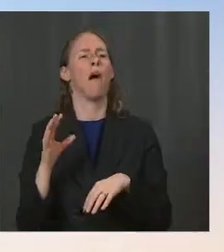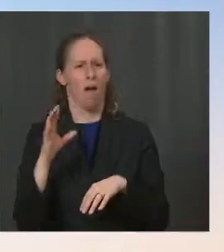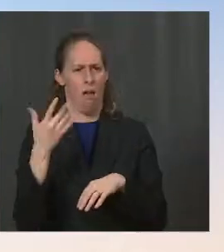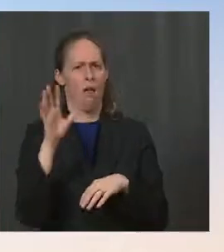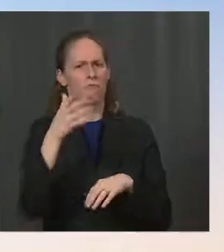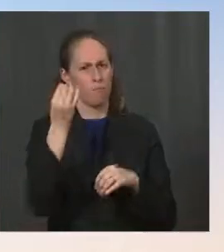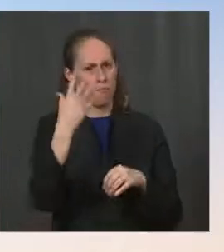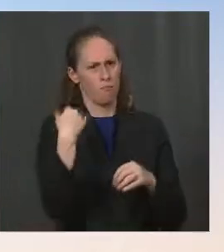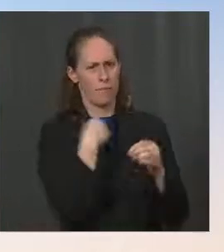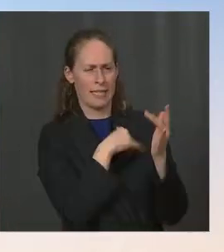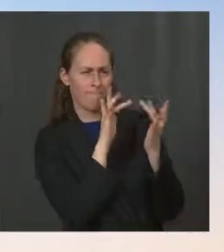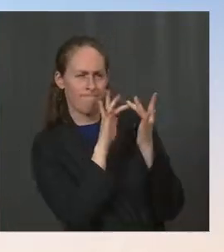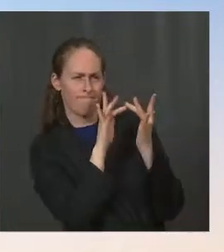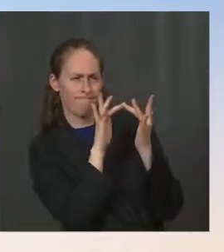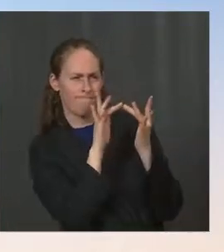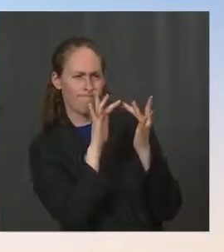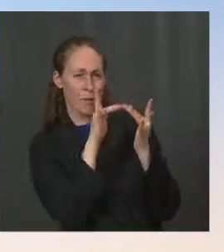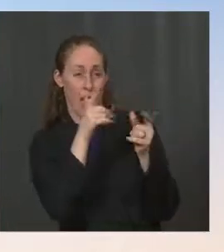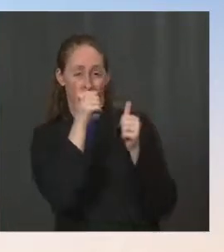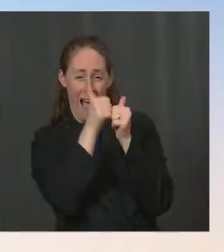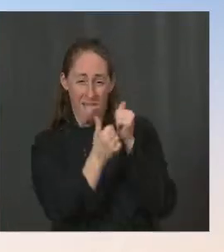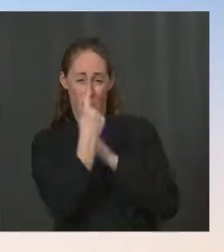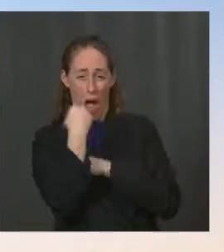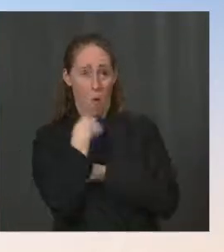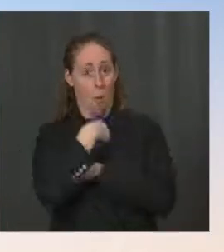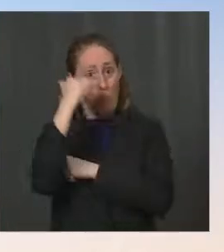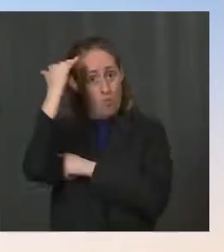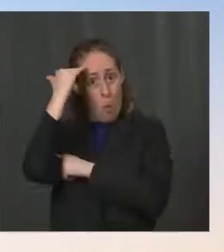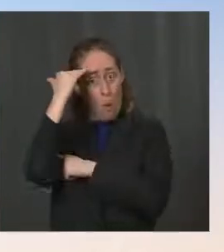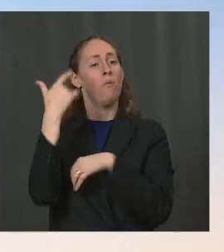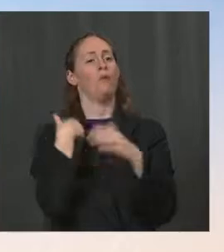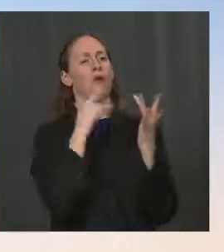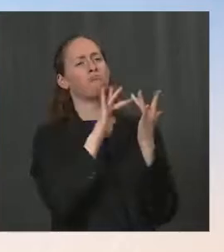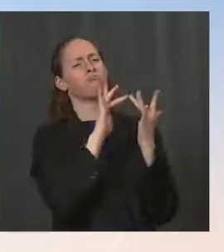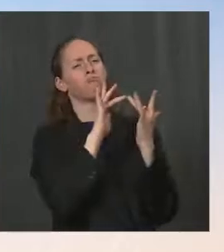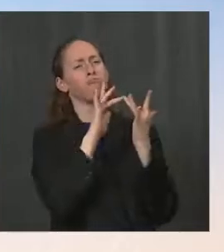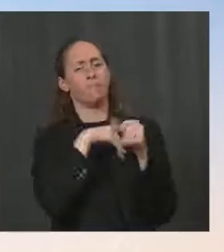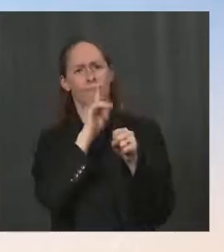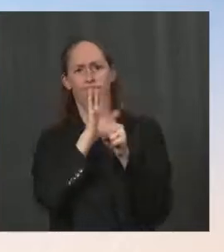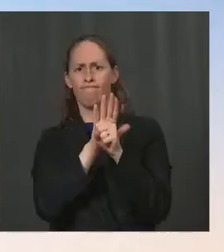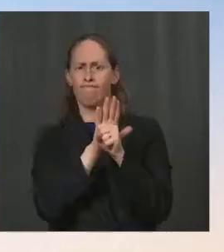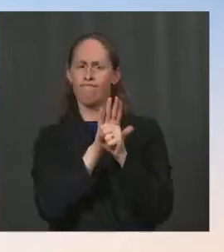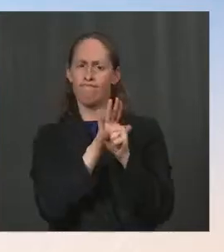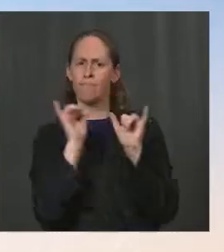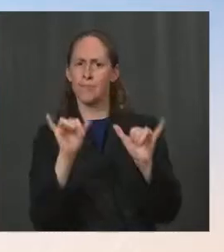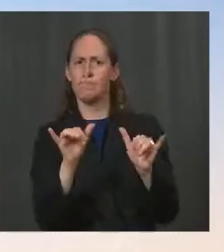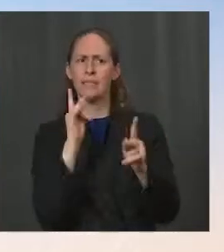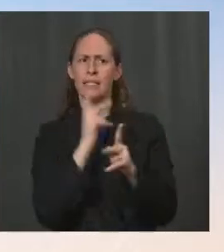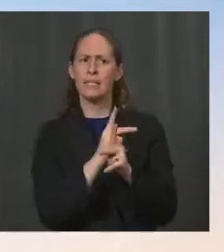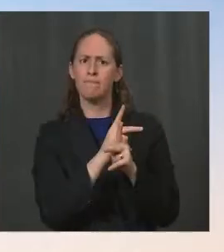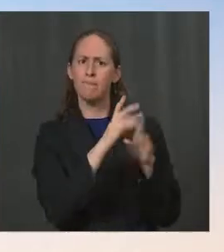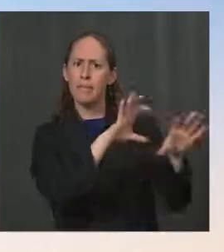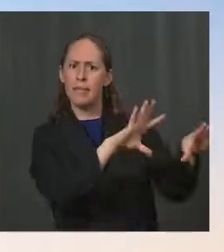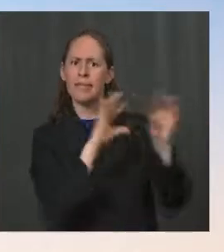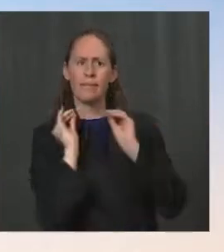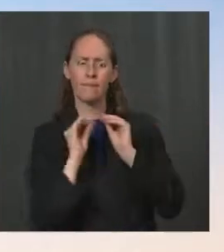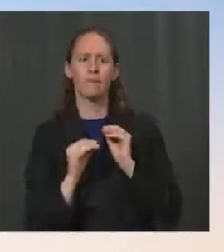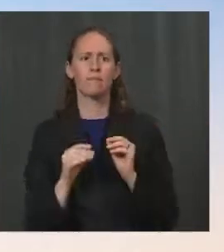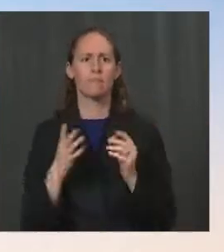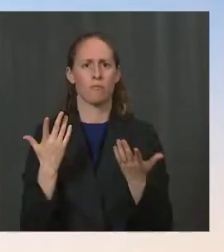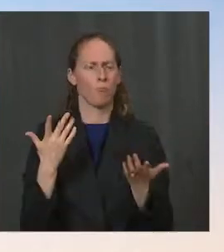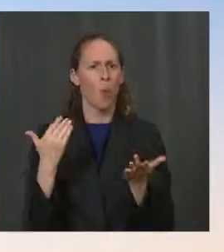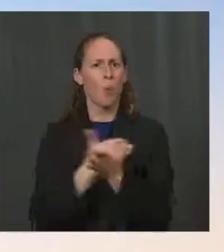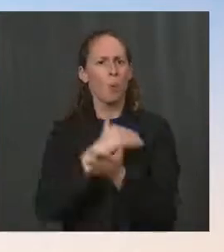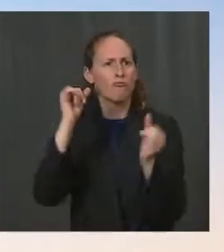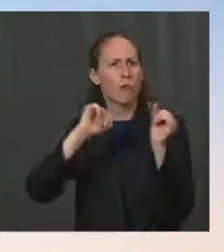have contact with about our efforts and our commitment to get them out of the country. I'm not sure what a course correction would look like. That is what